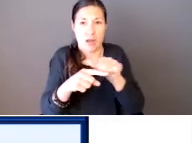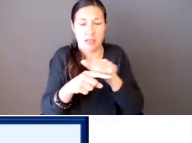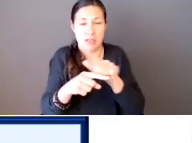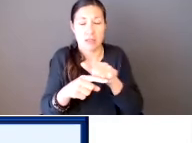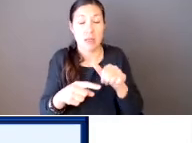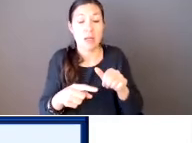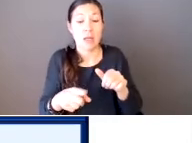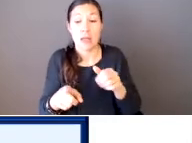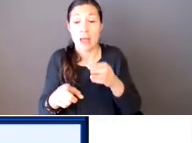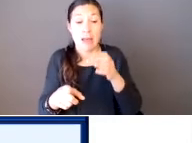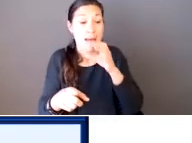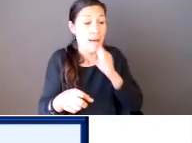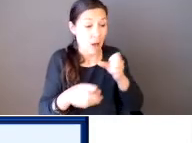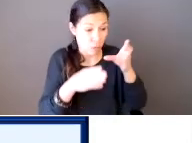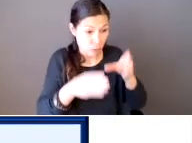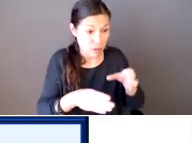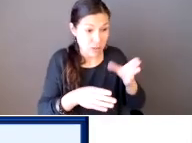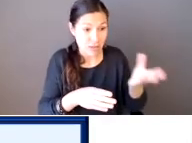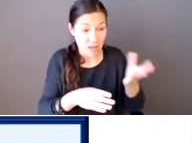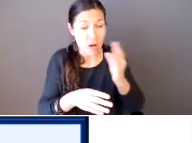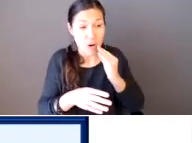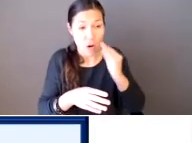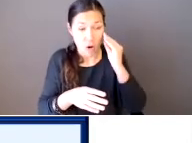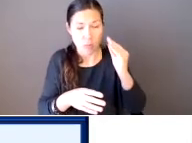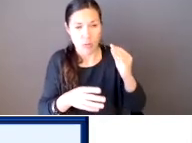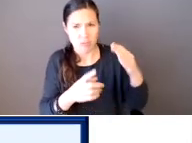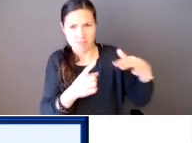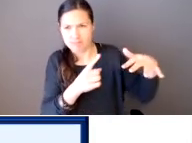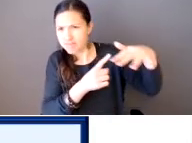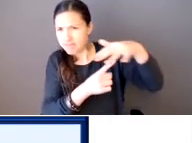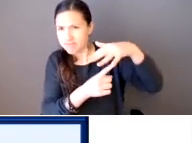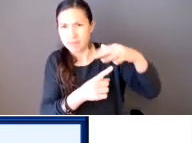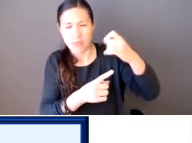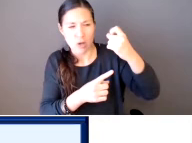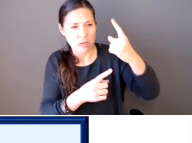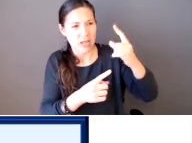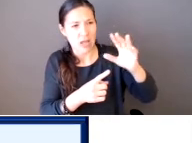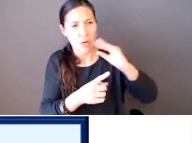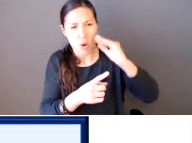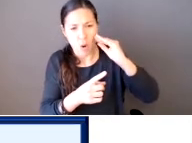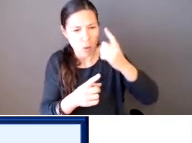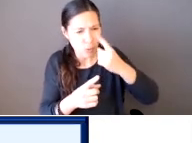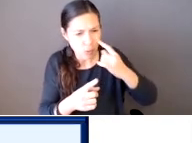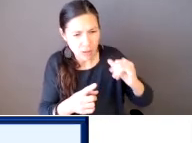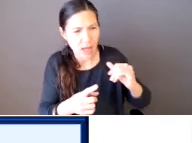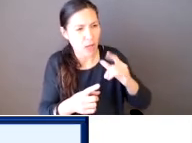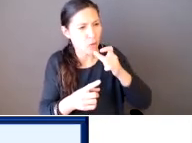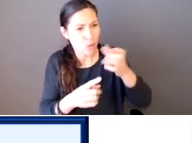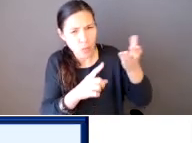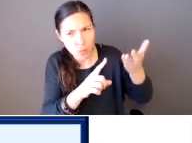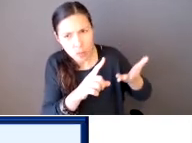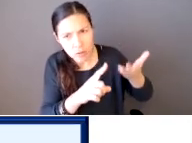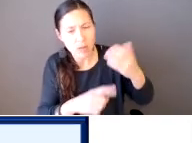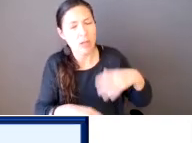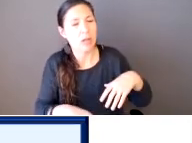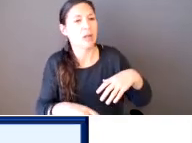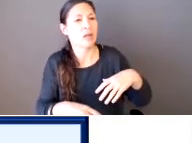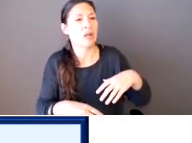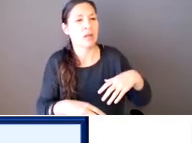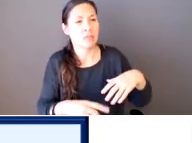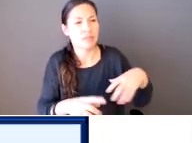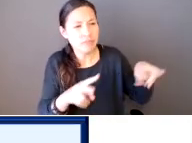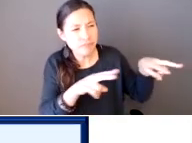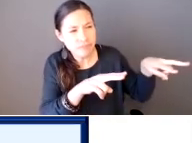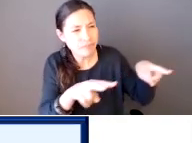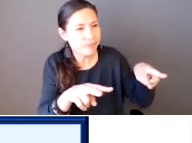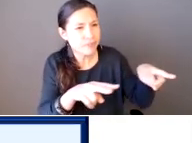their home, you get a sense of the environment, the elder, who they are, where they're at, what things look like. This